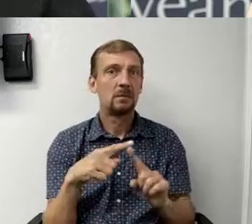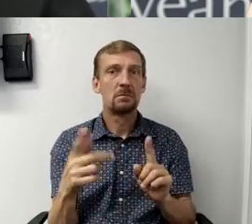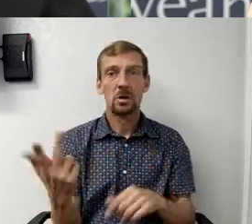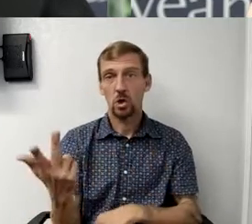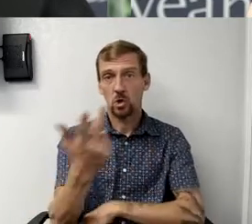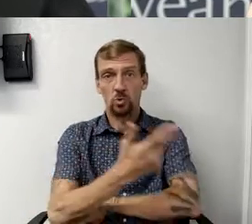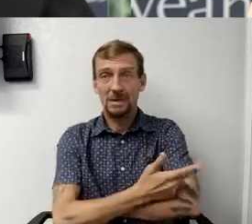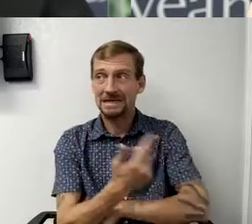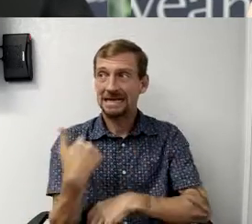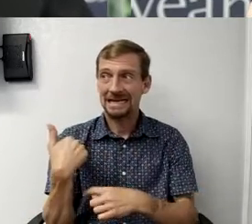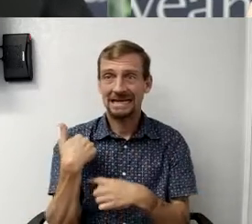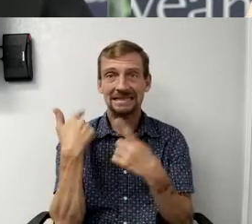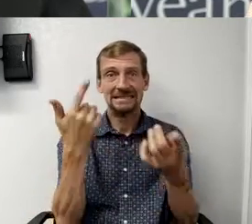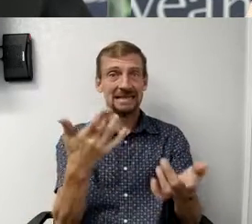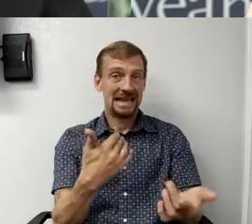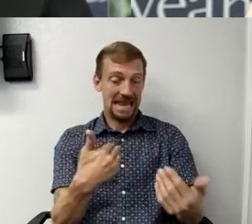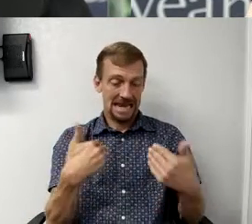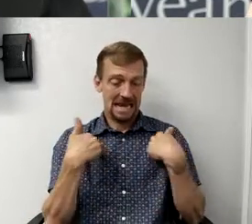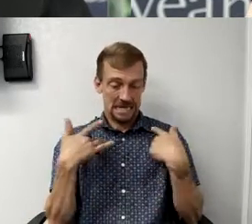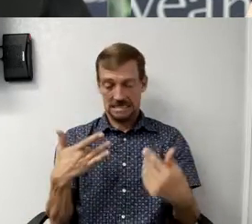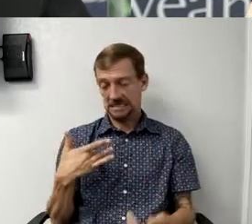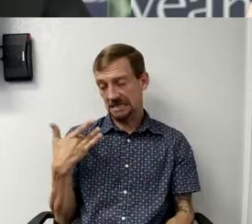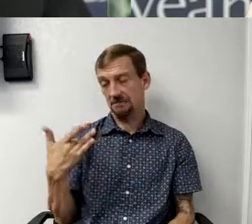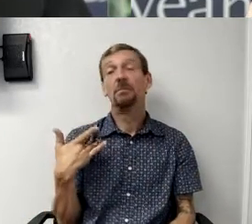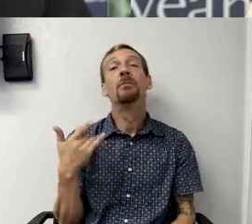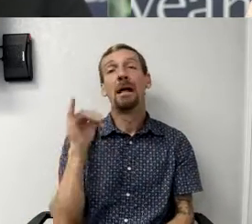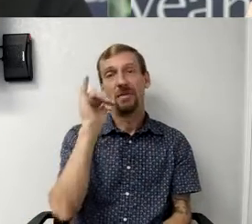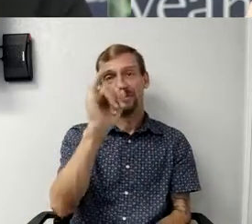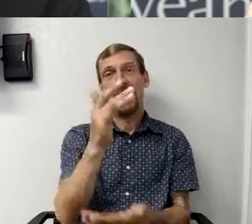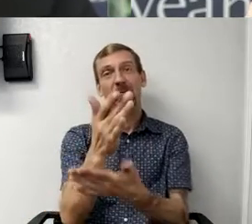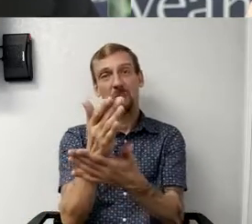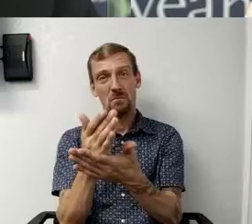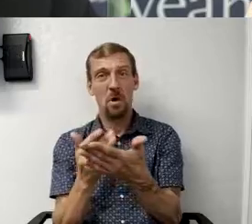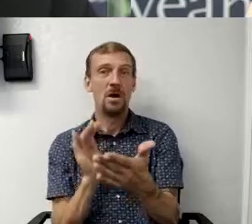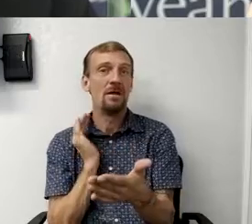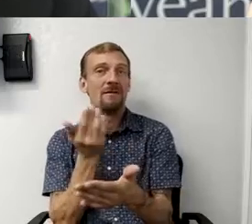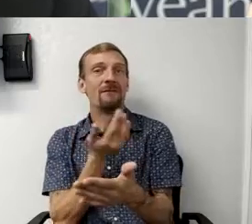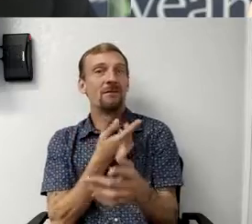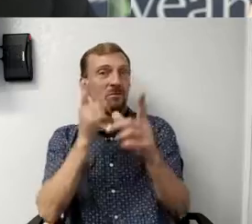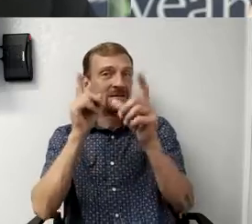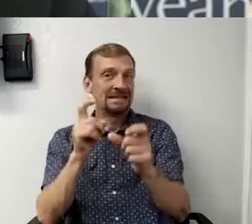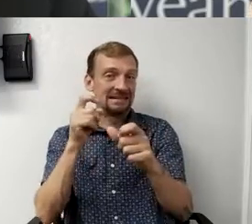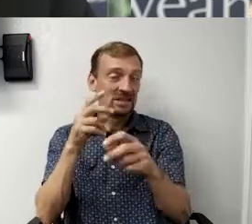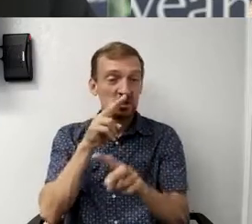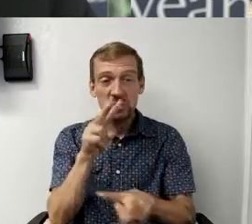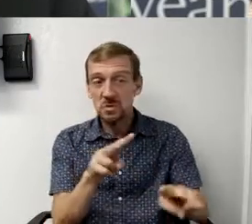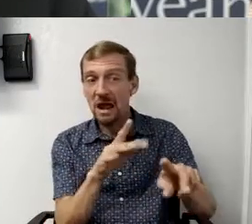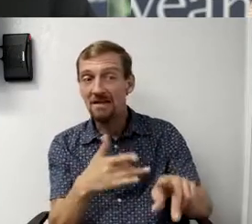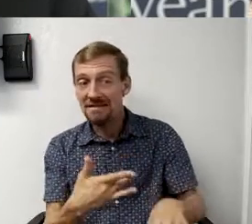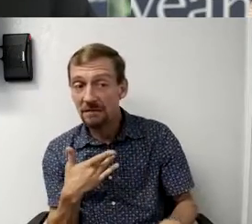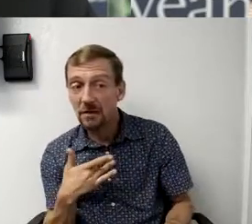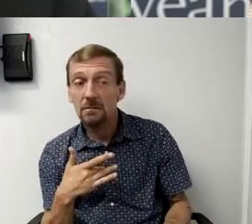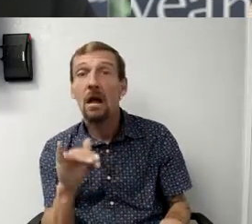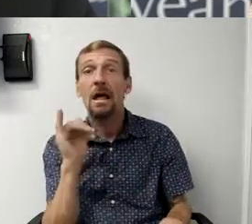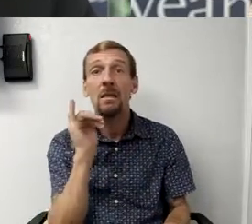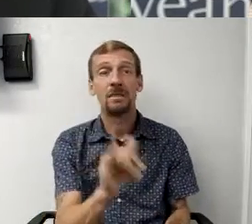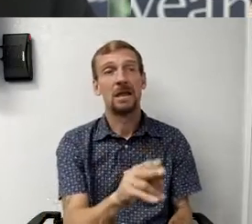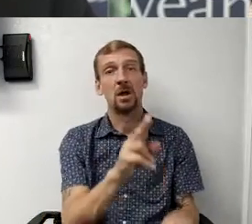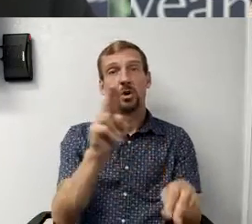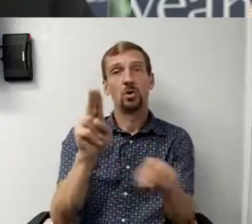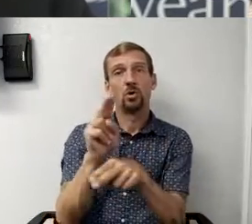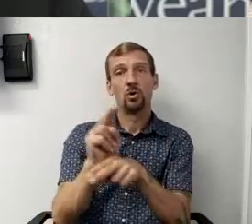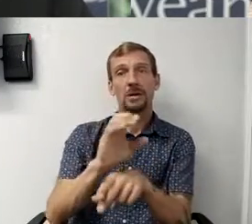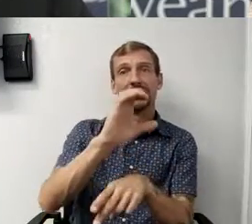your last had symptoms. It falls into that. So it's probably something along those lines, with the provider using that